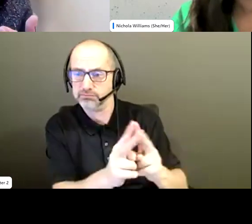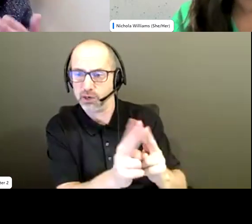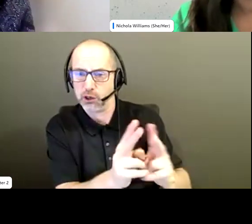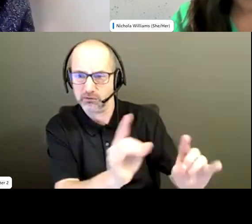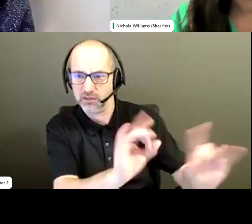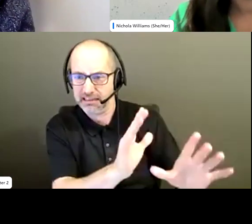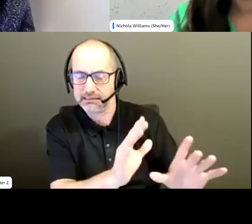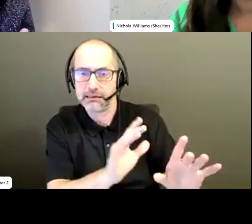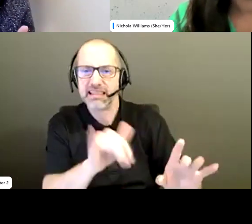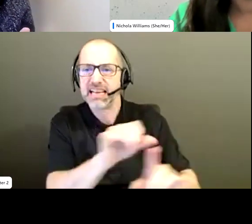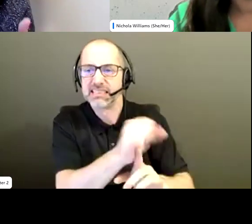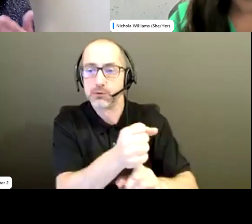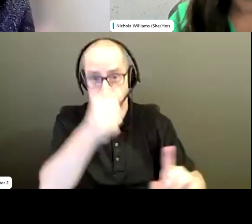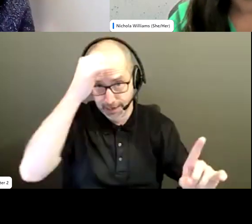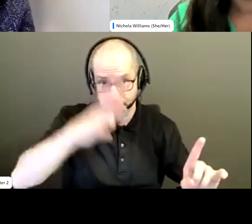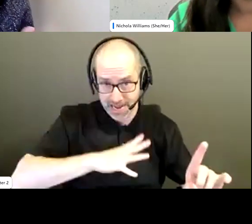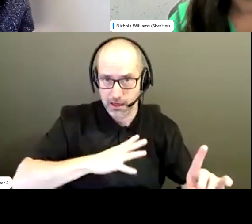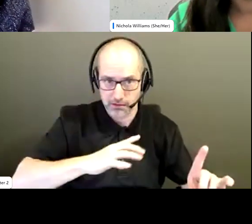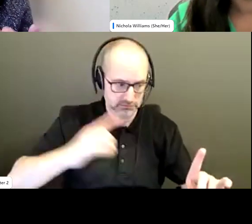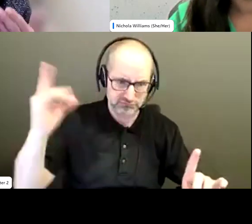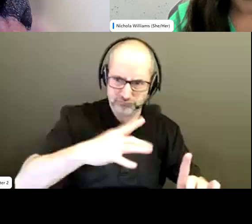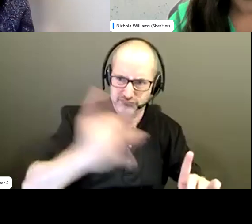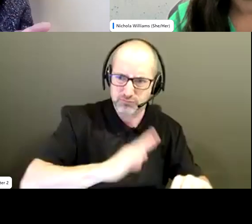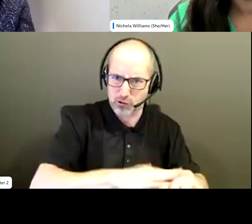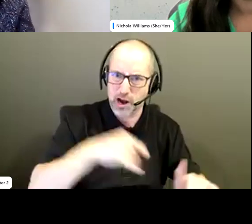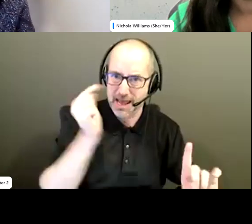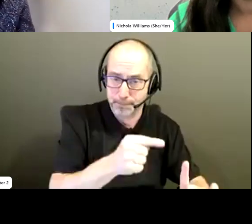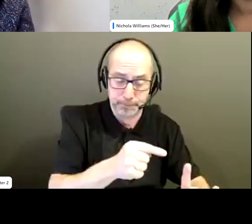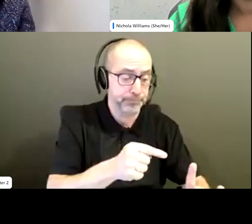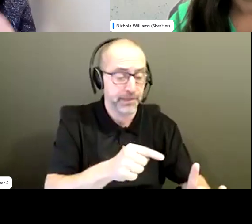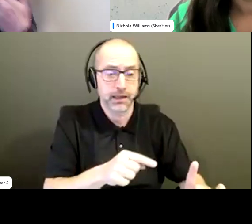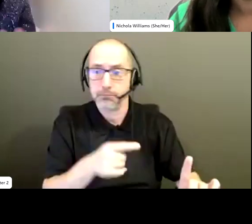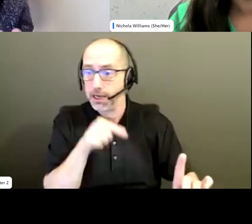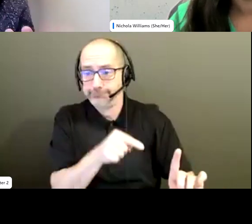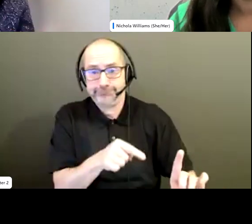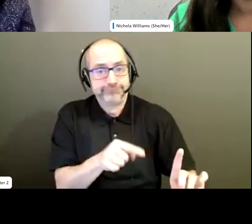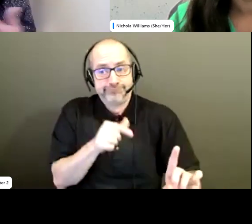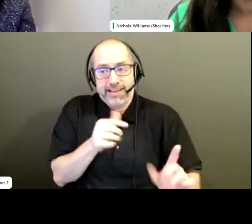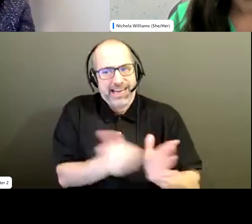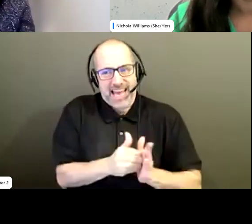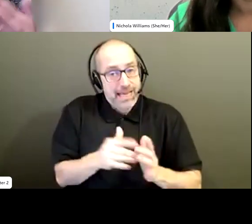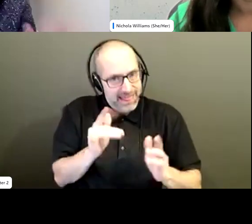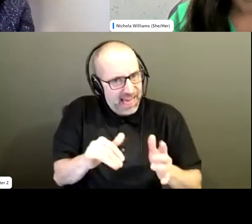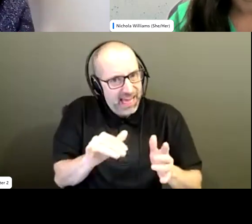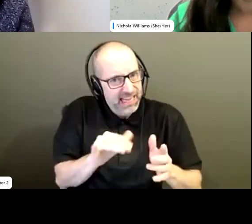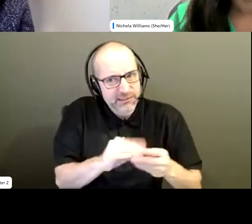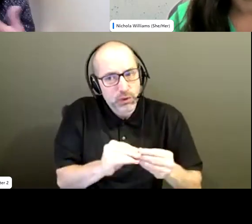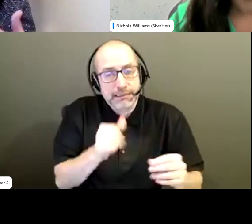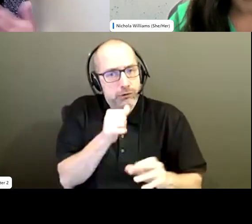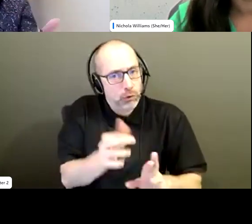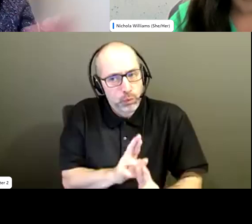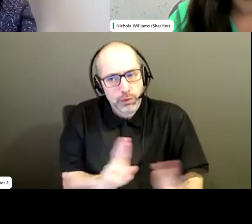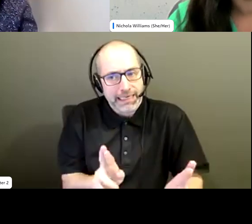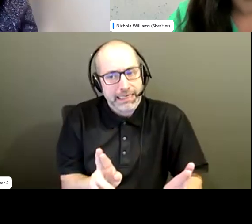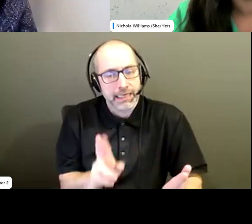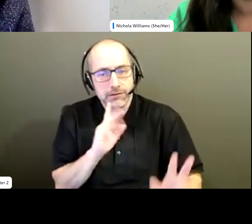being victimized, and same thing about wasn't ready. But being there, giving them a support, the safety plan